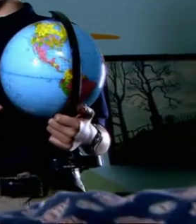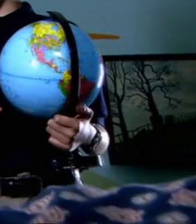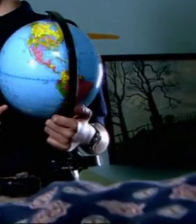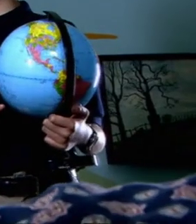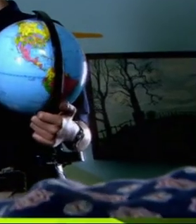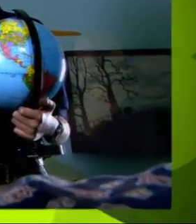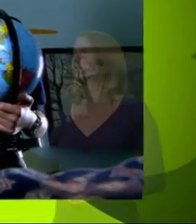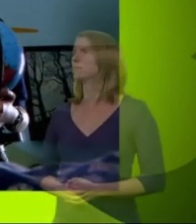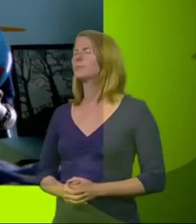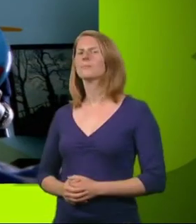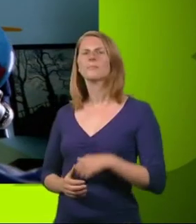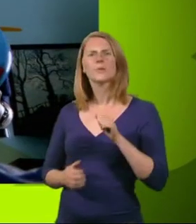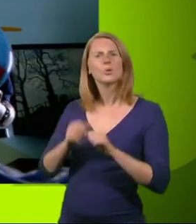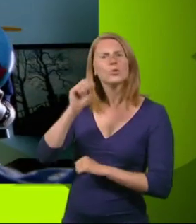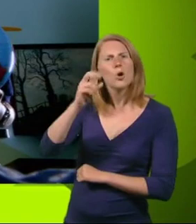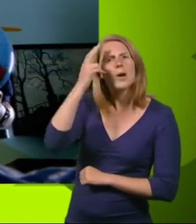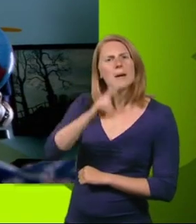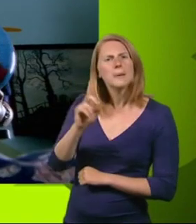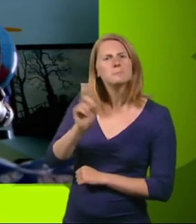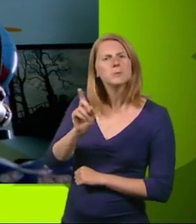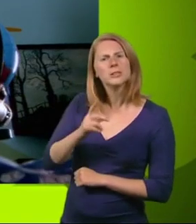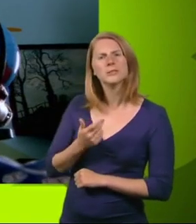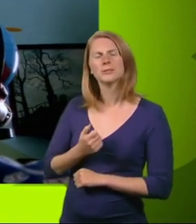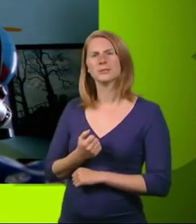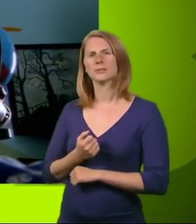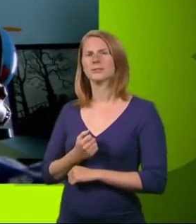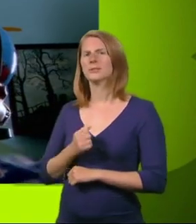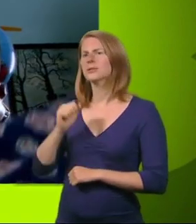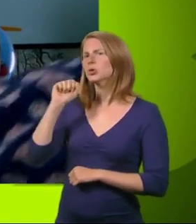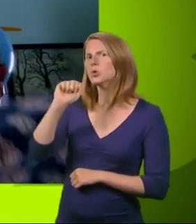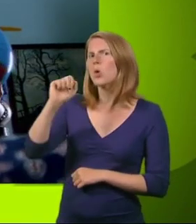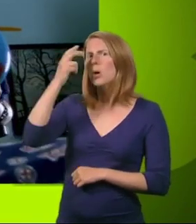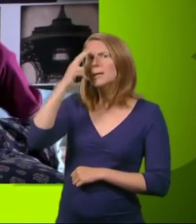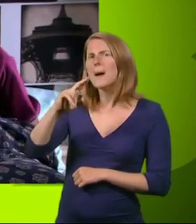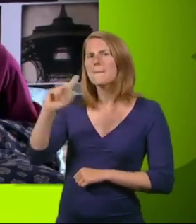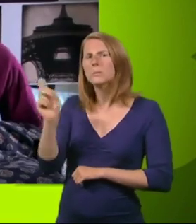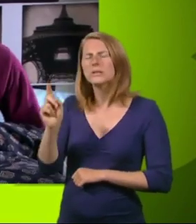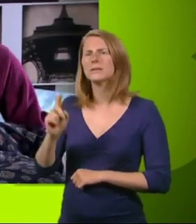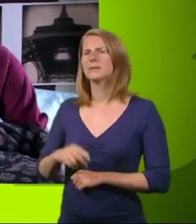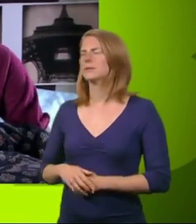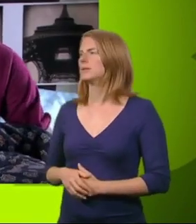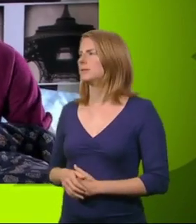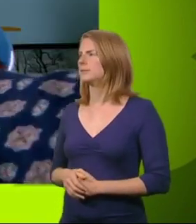What are your names? What are your names?